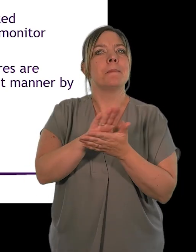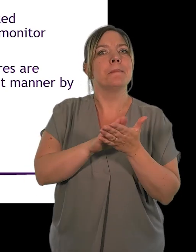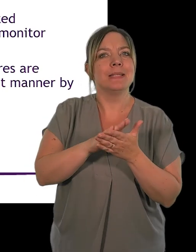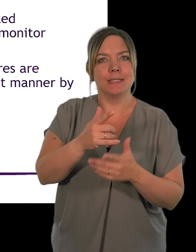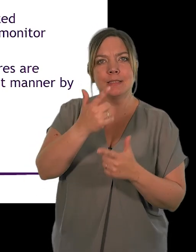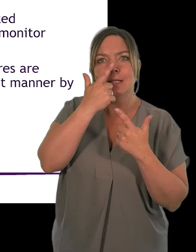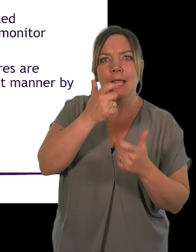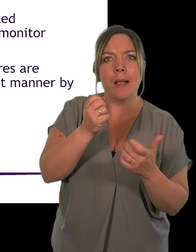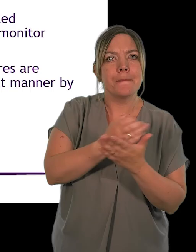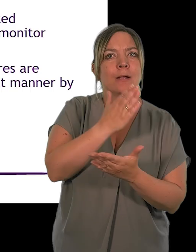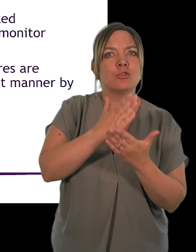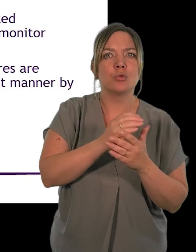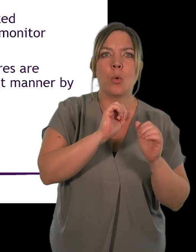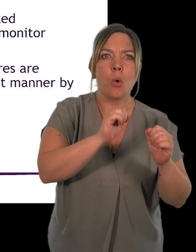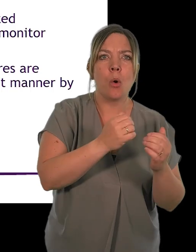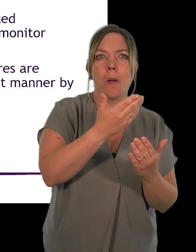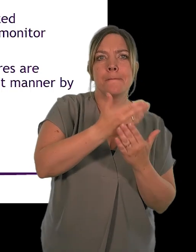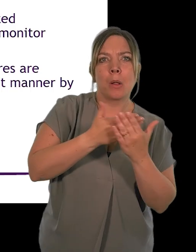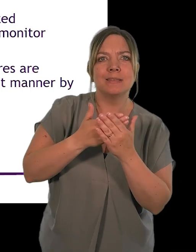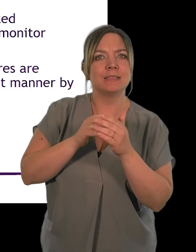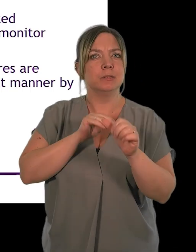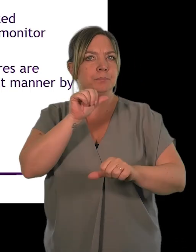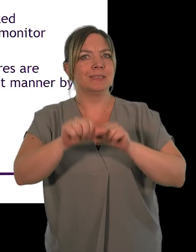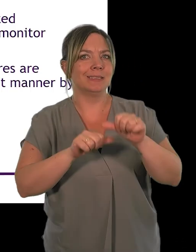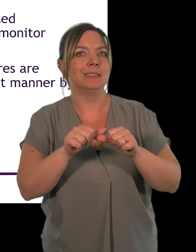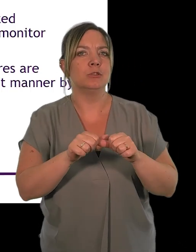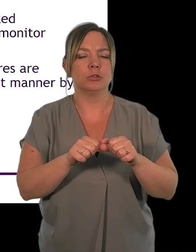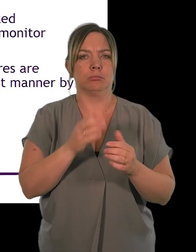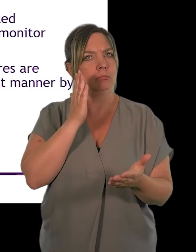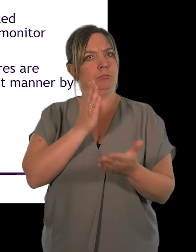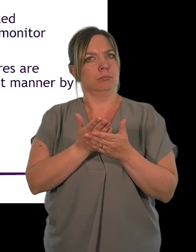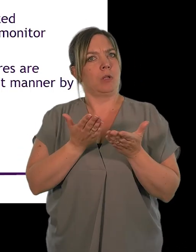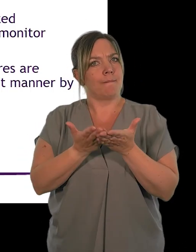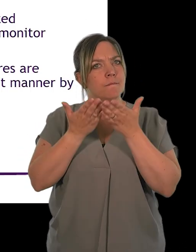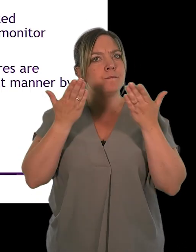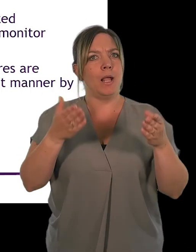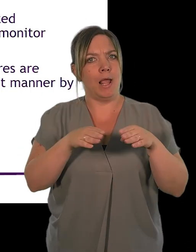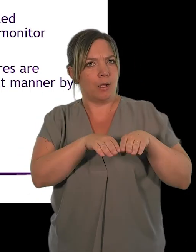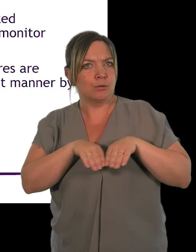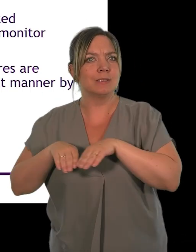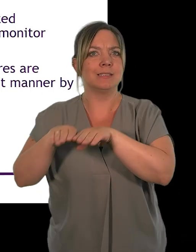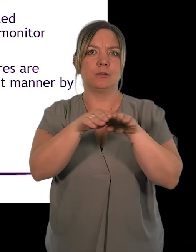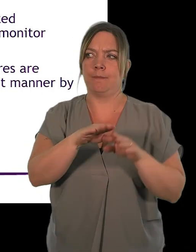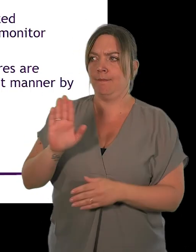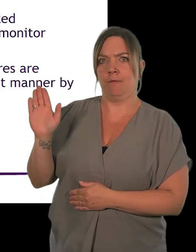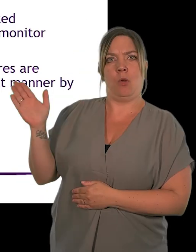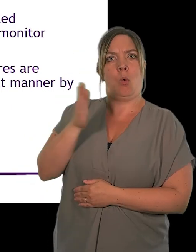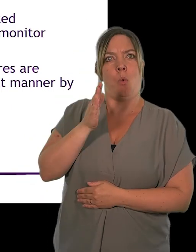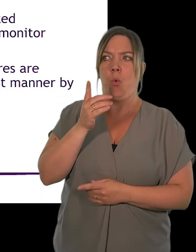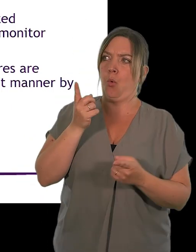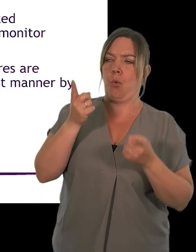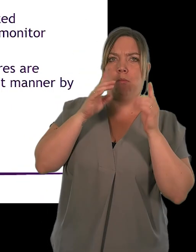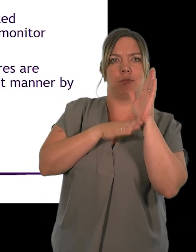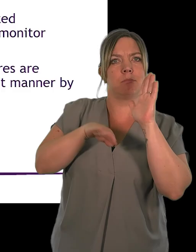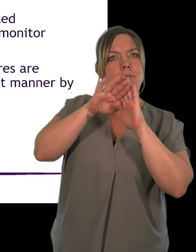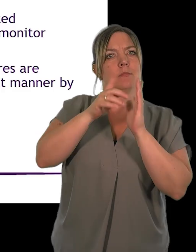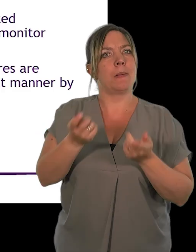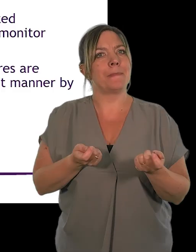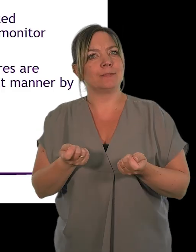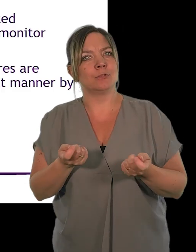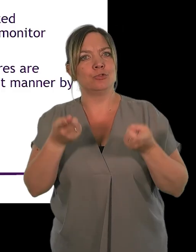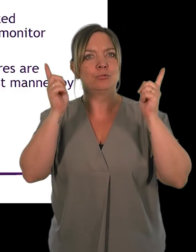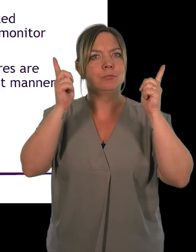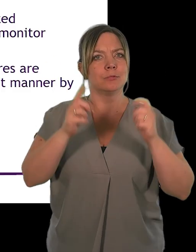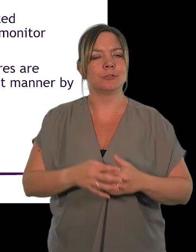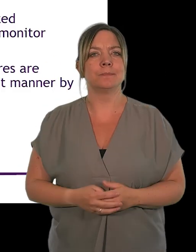line managers. So, in a sense, for this question, we could use examples of policies